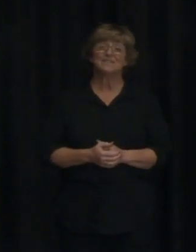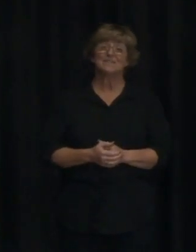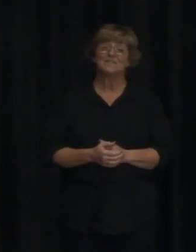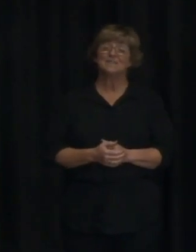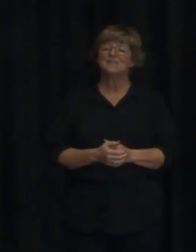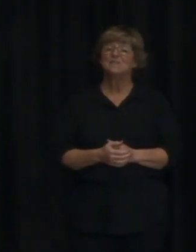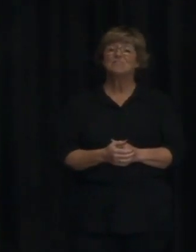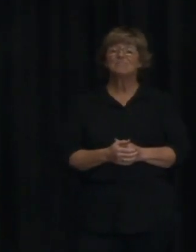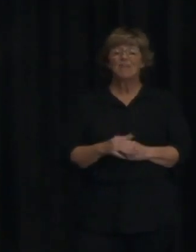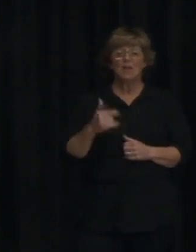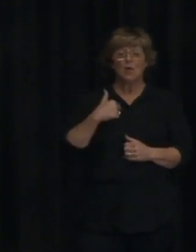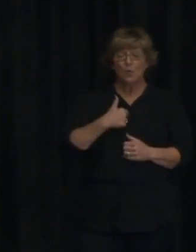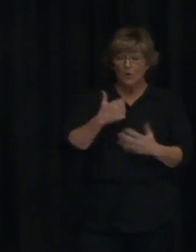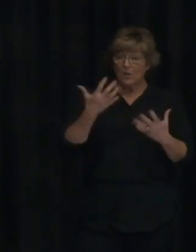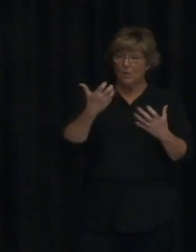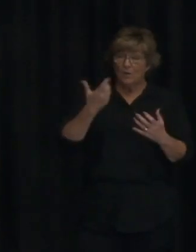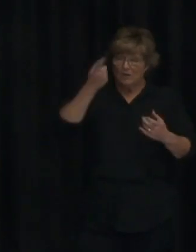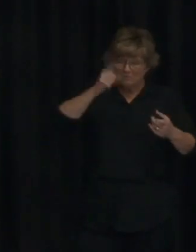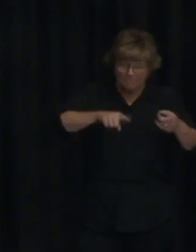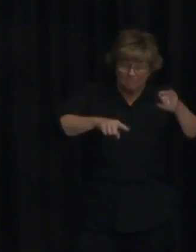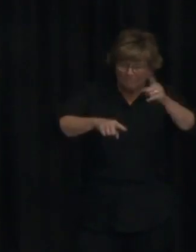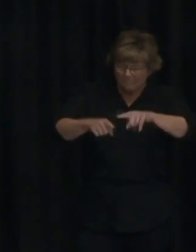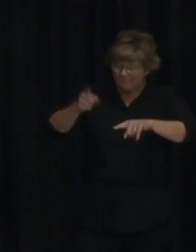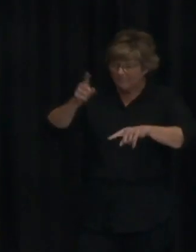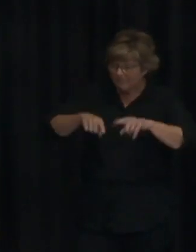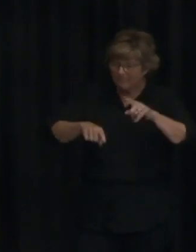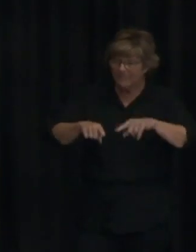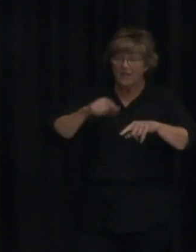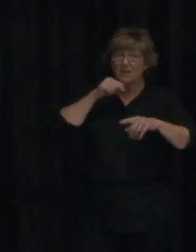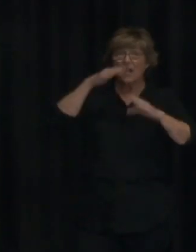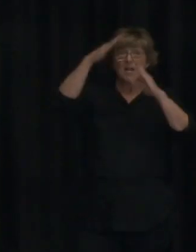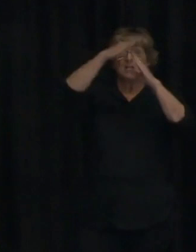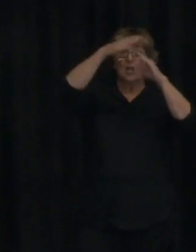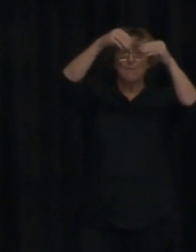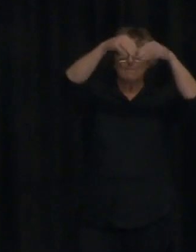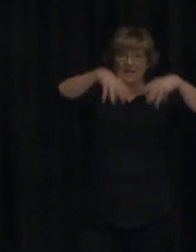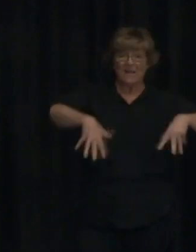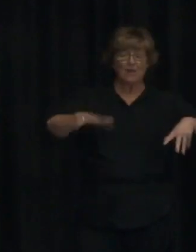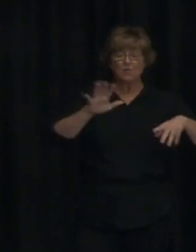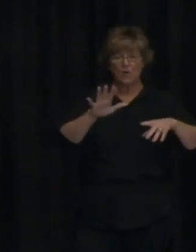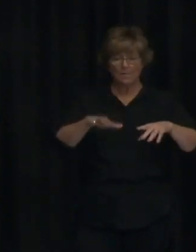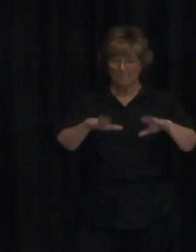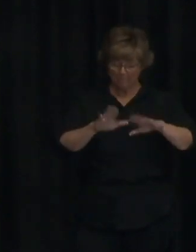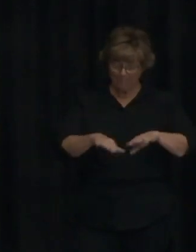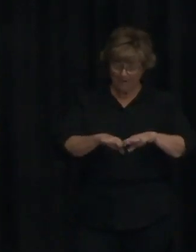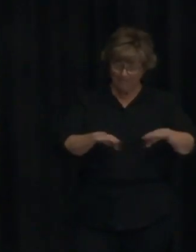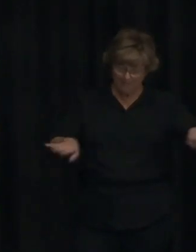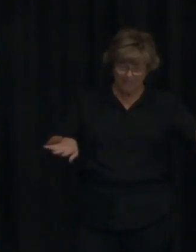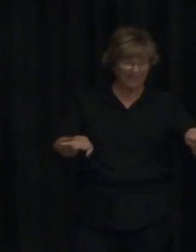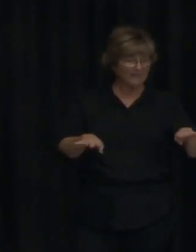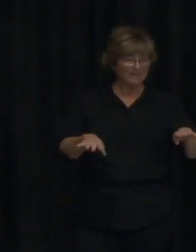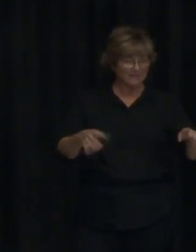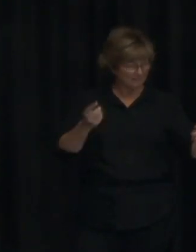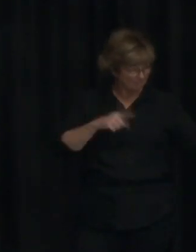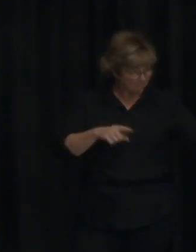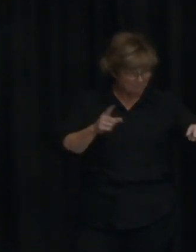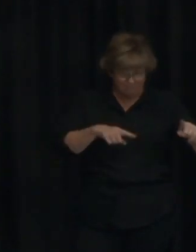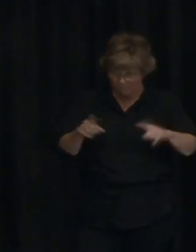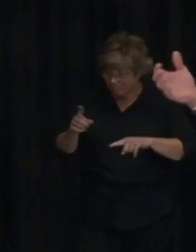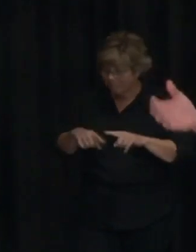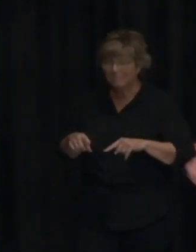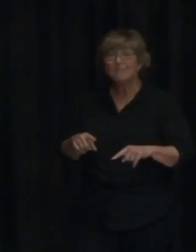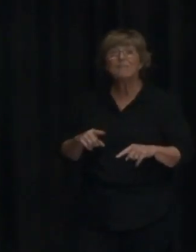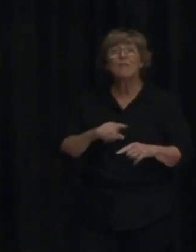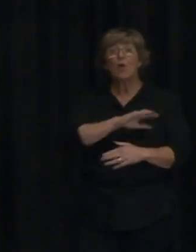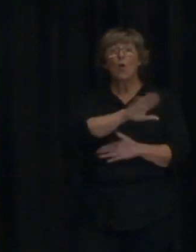with the spirit of collaboration, bottom up, not top down. And what we presented and what we worked on as legislature really was the collective wisdom